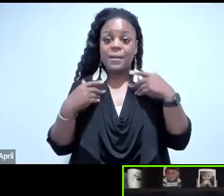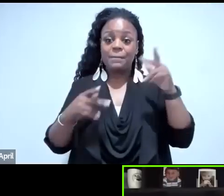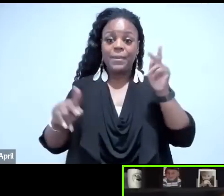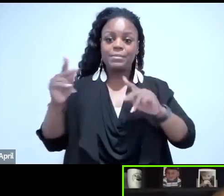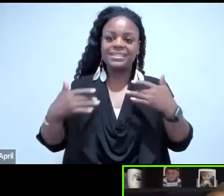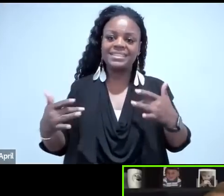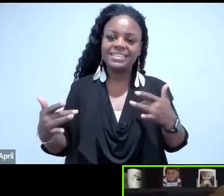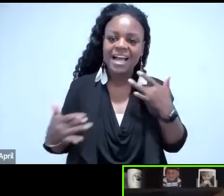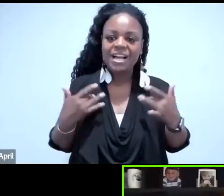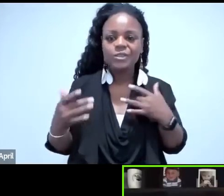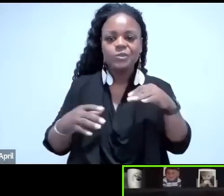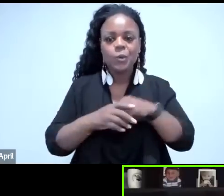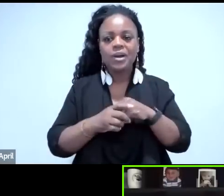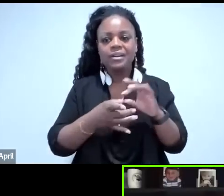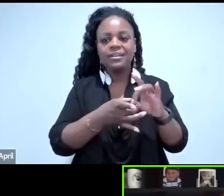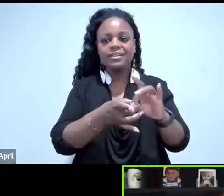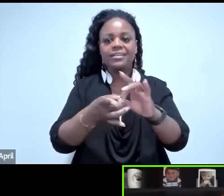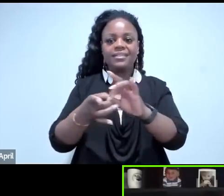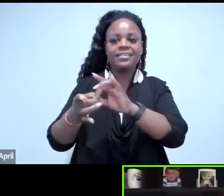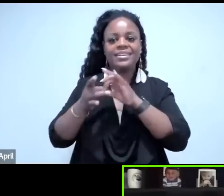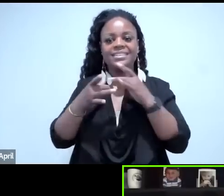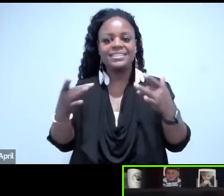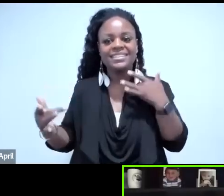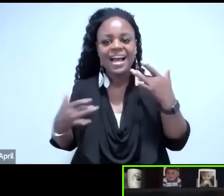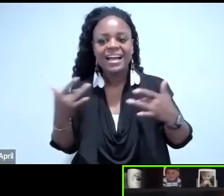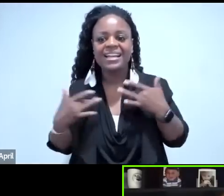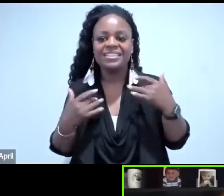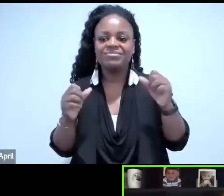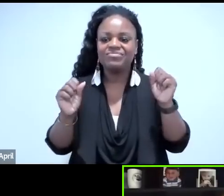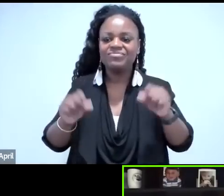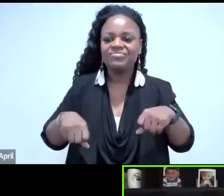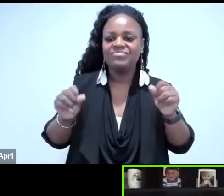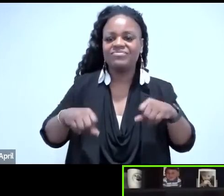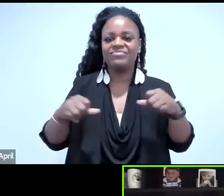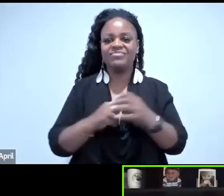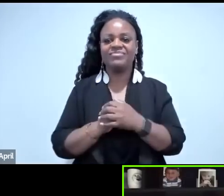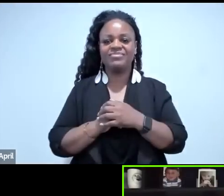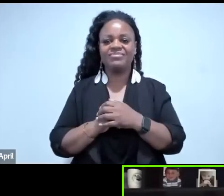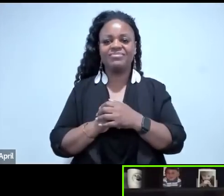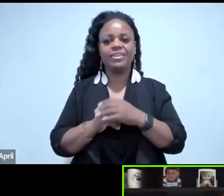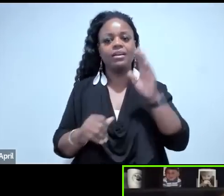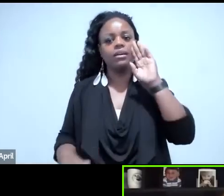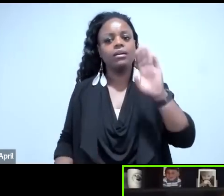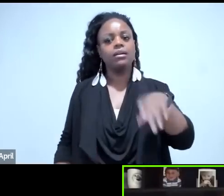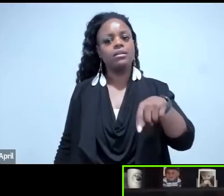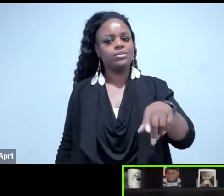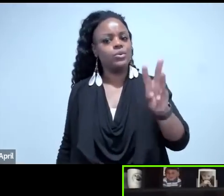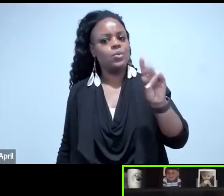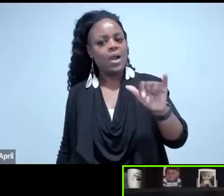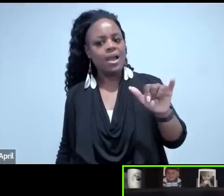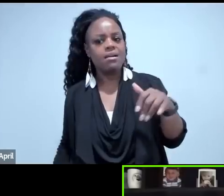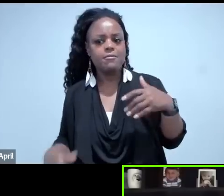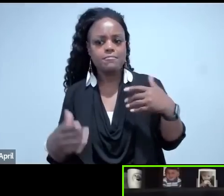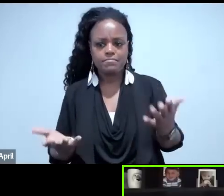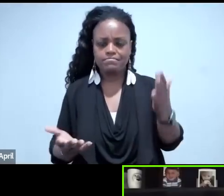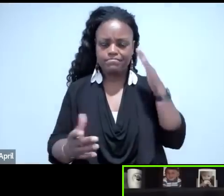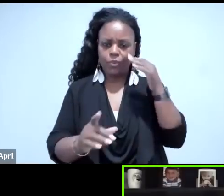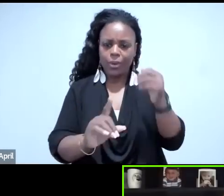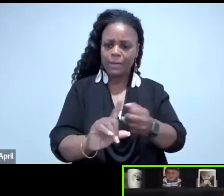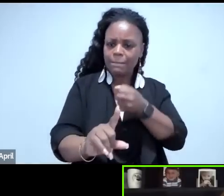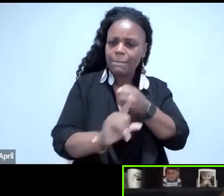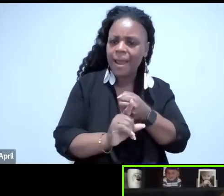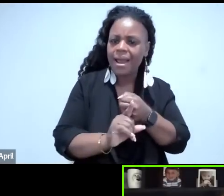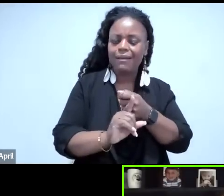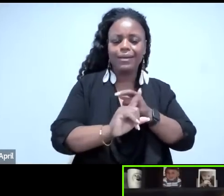very excited because I know that this is the way that we are going to change all the things that